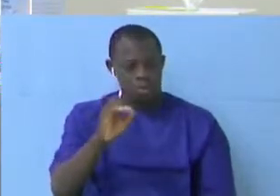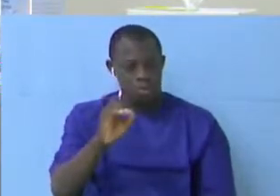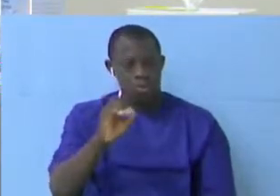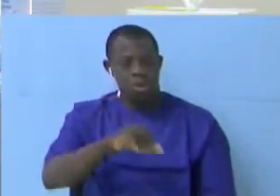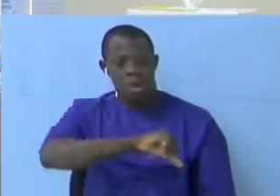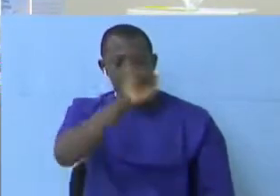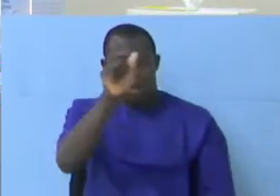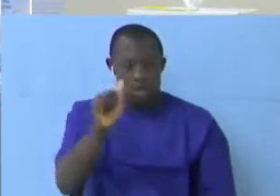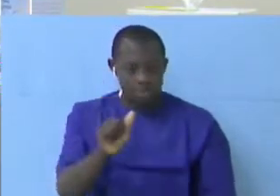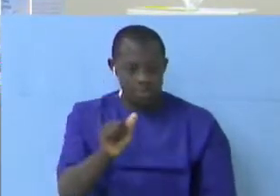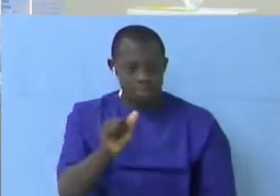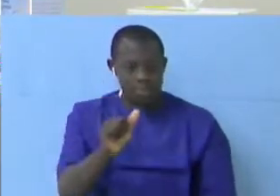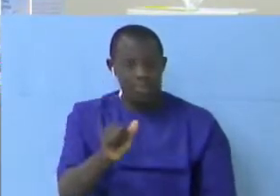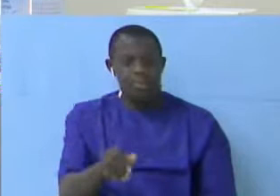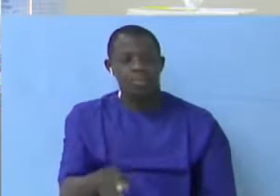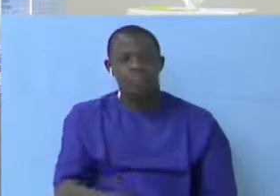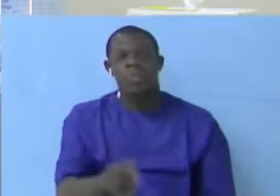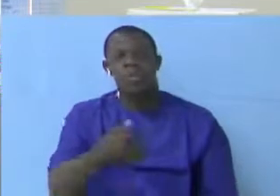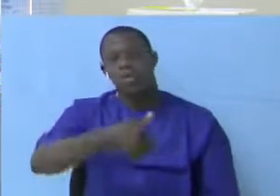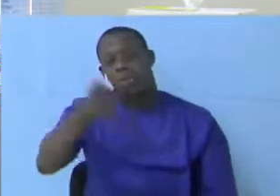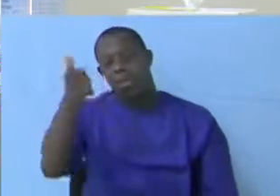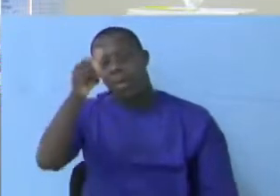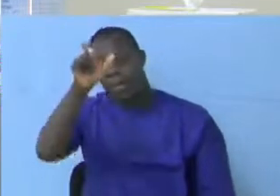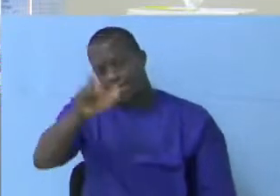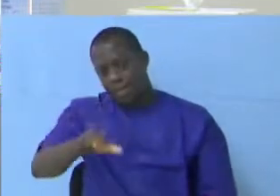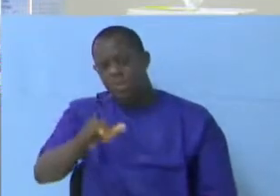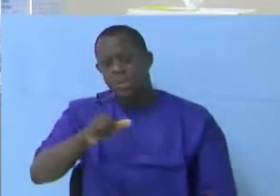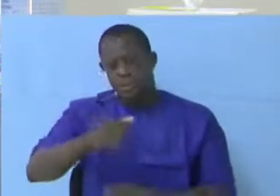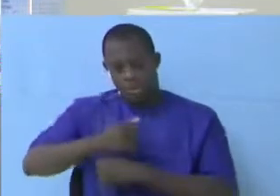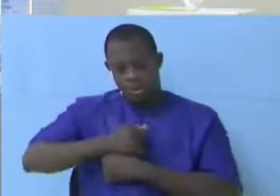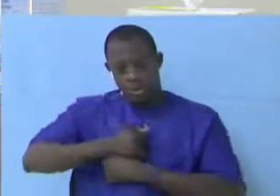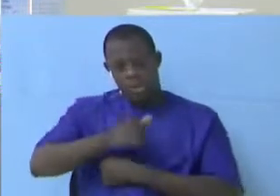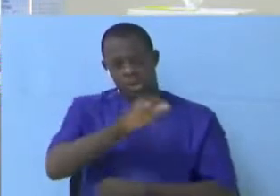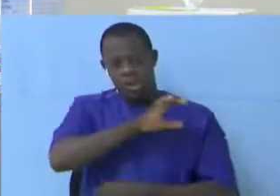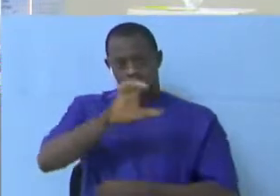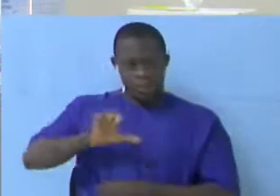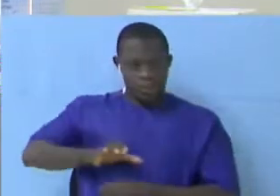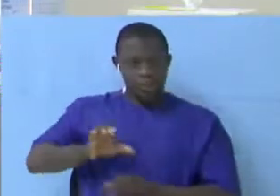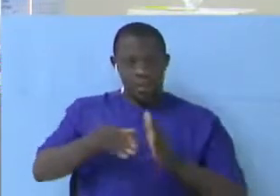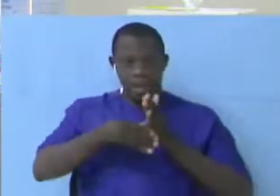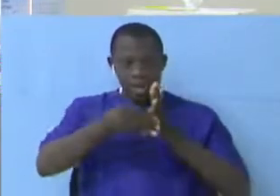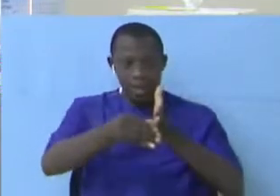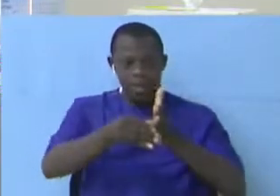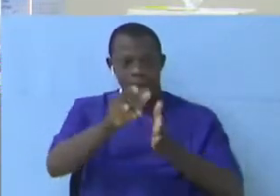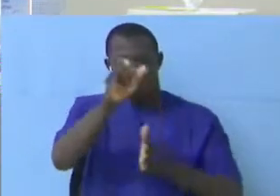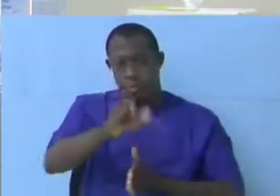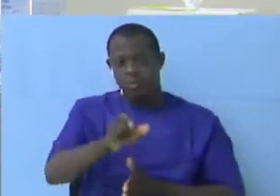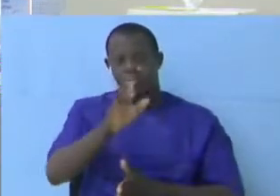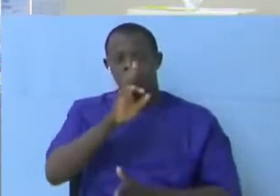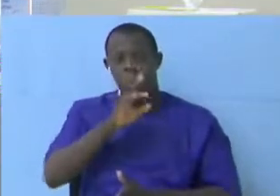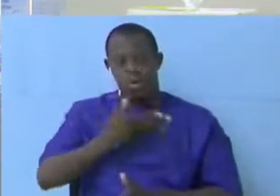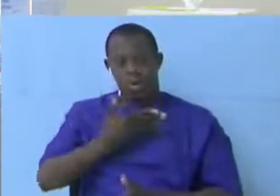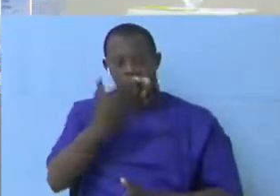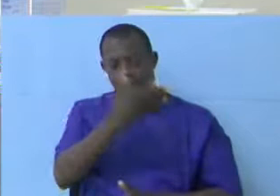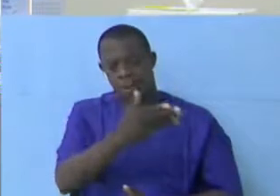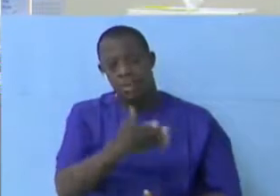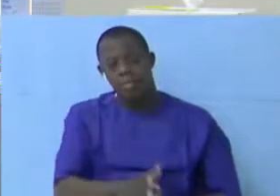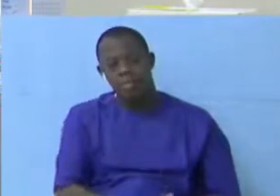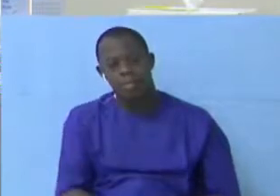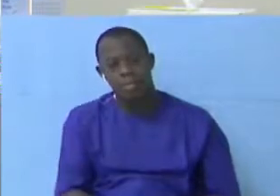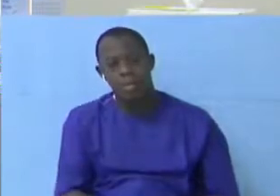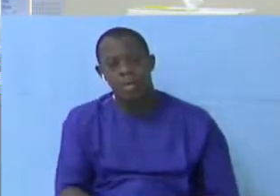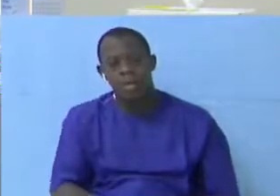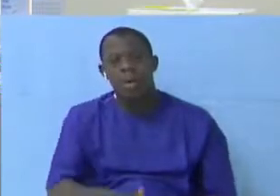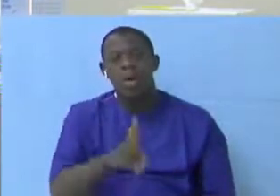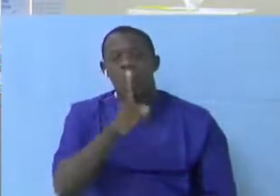and the other service chief that was present. aning tanko bunda nyatonga kota mo membe yalanko wolbe maberinge.